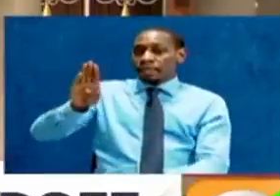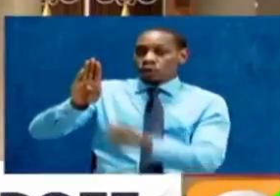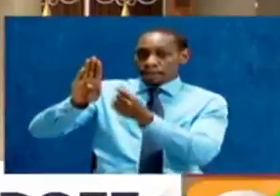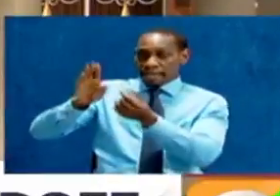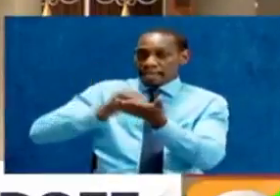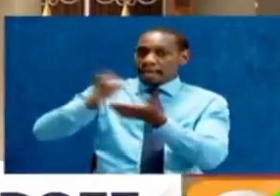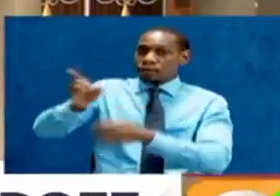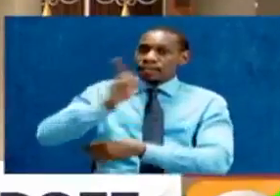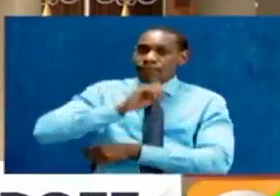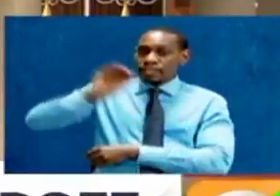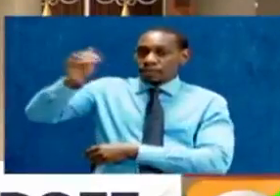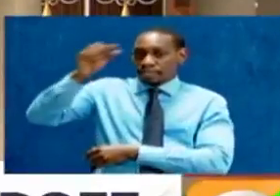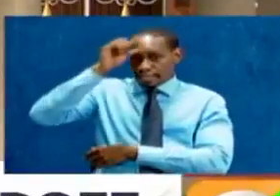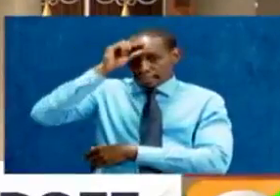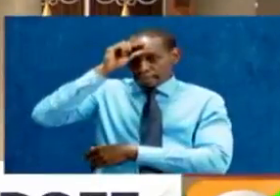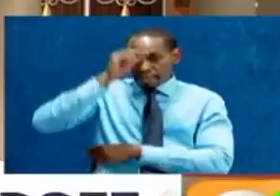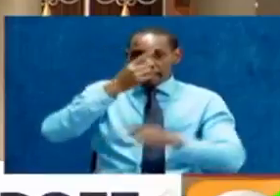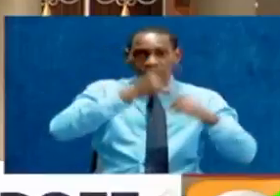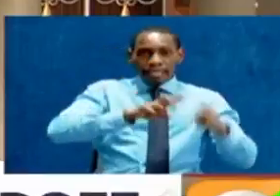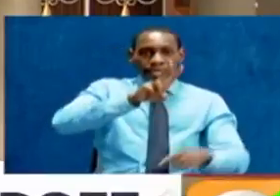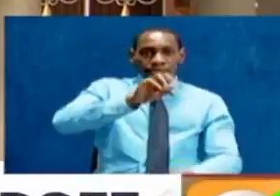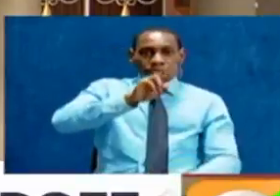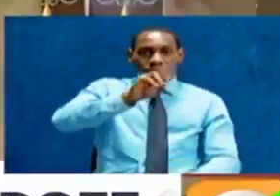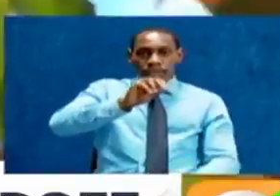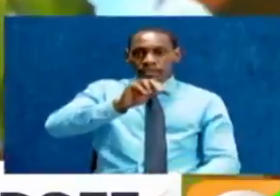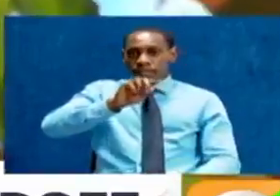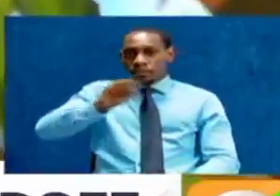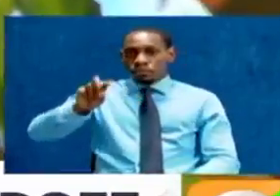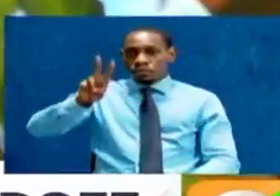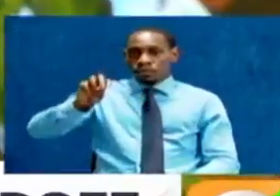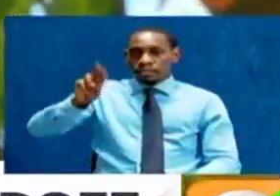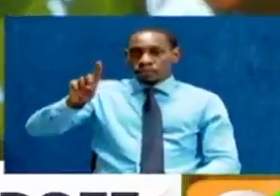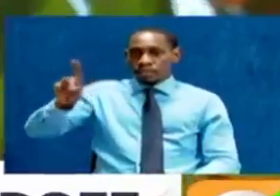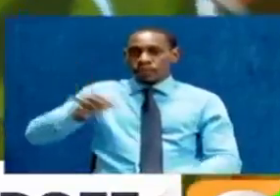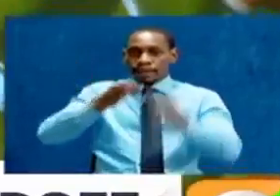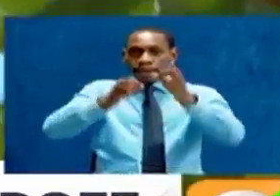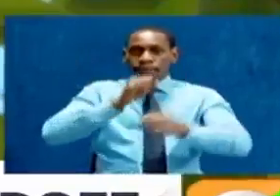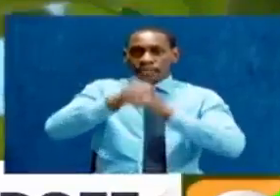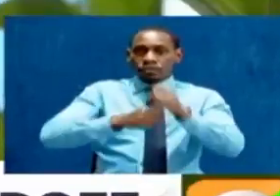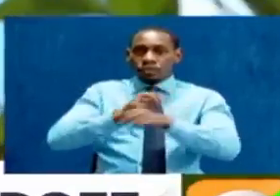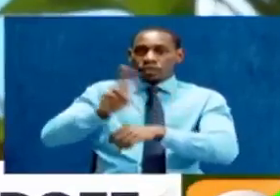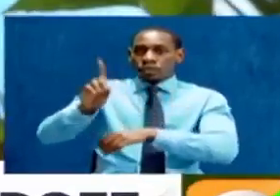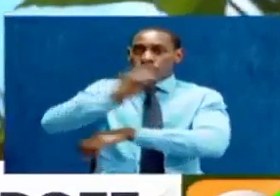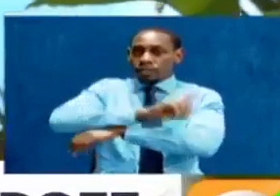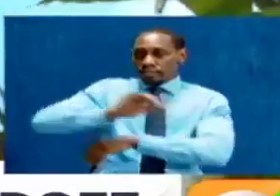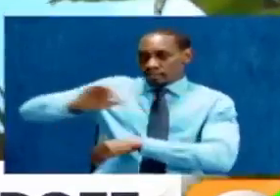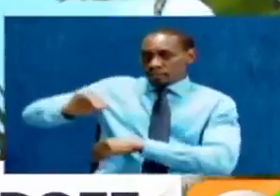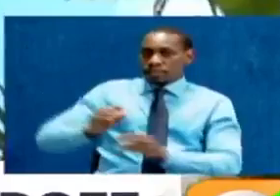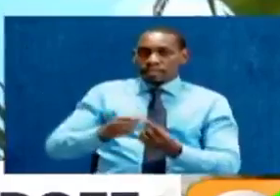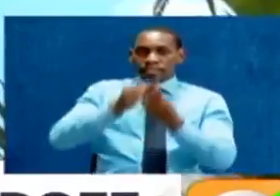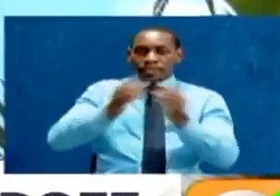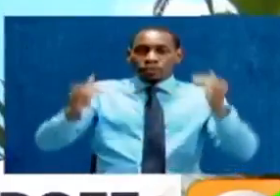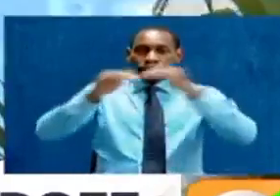shillings allocated to county governments in the 2020-2021 financial year. 2 days to yet another special sitting of the